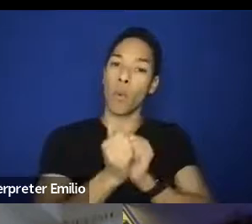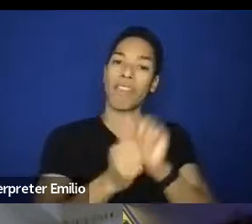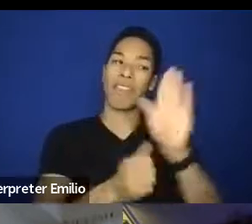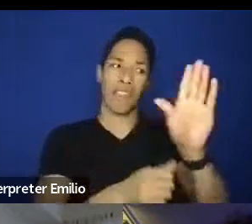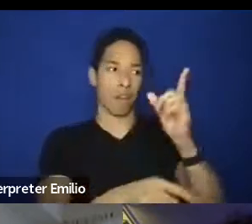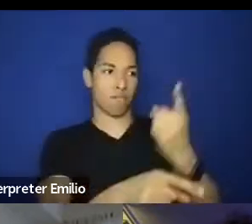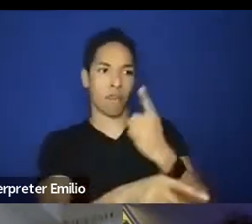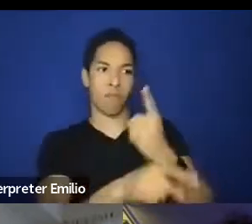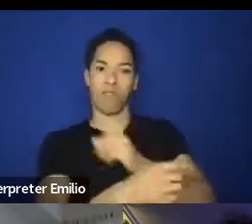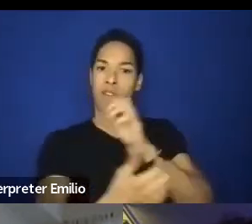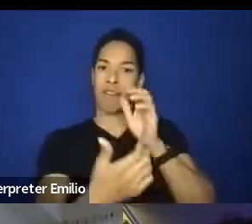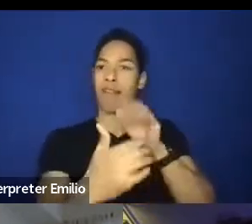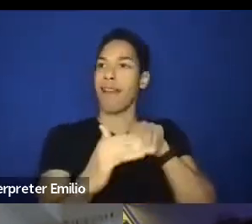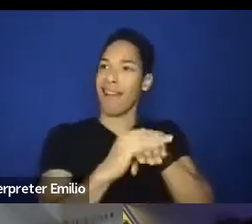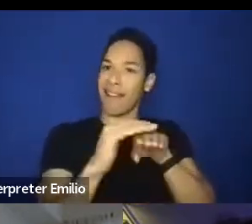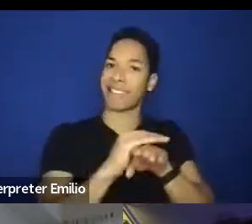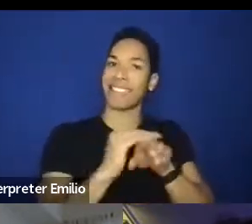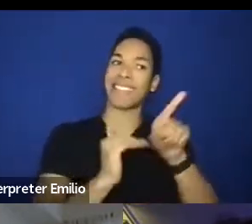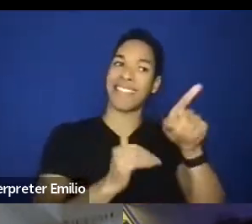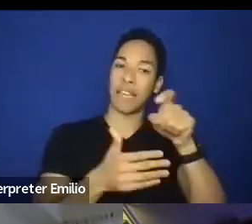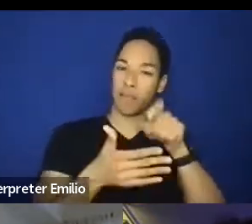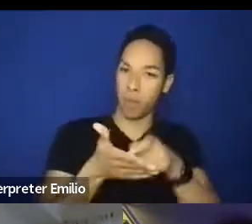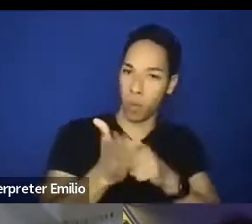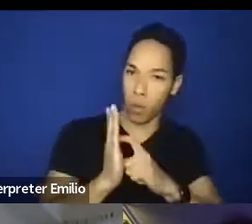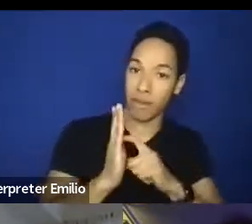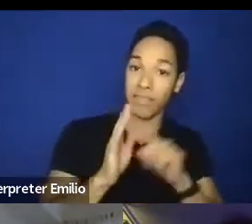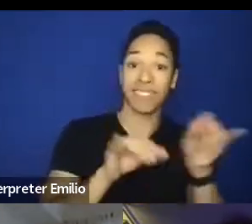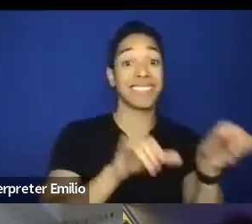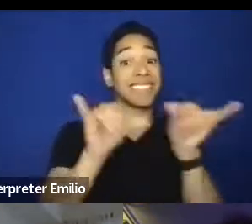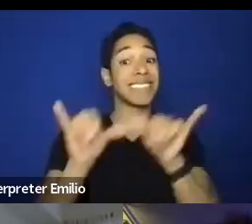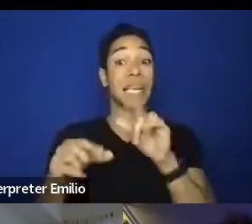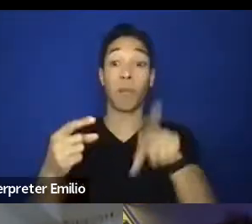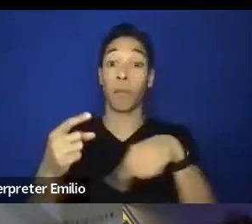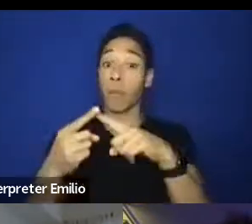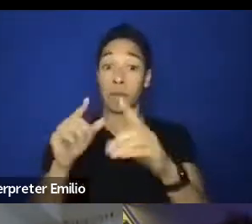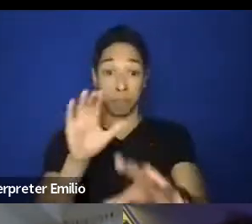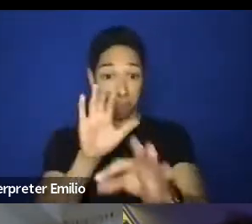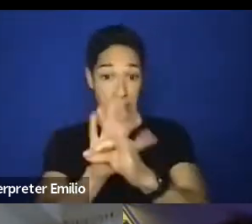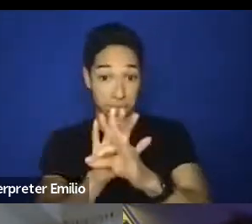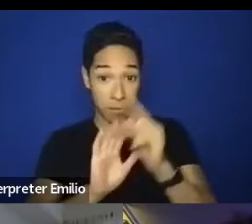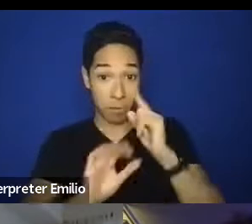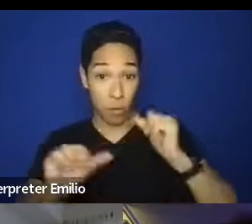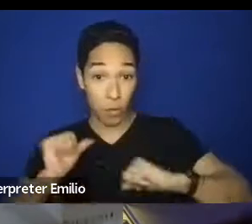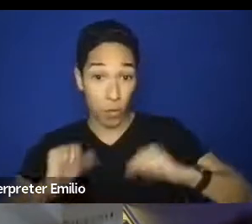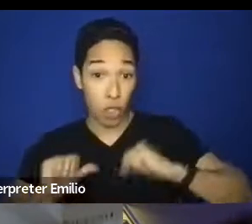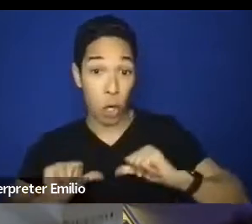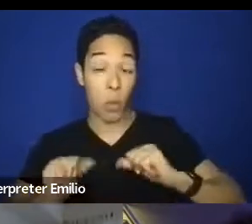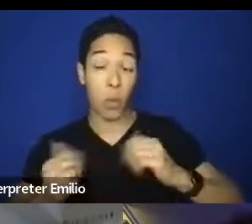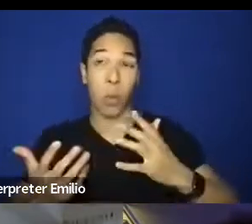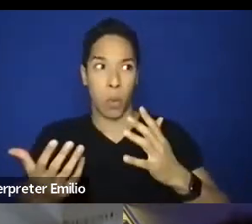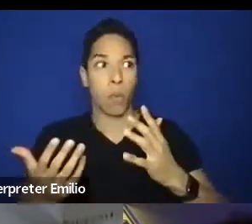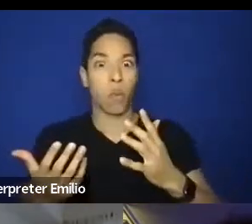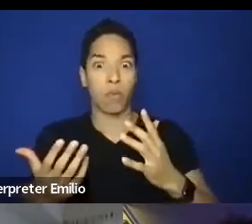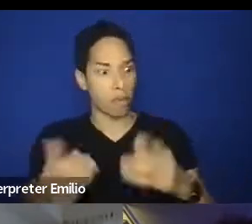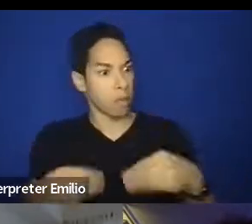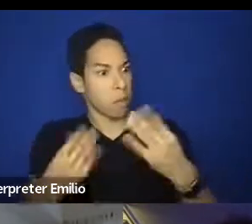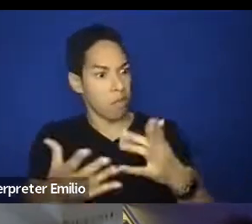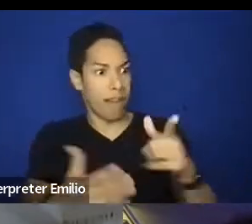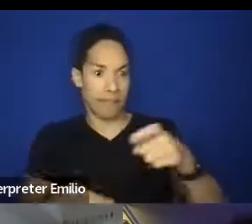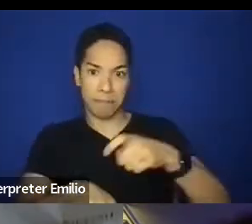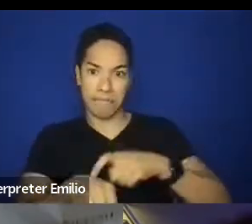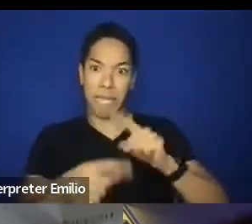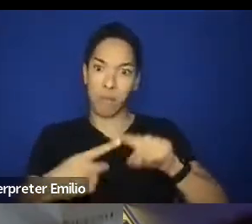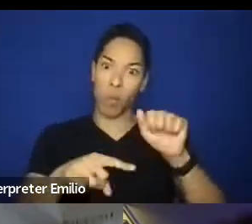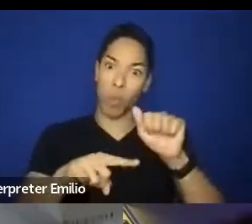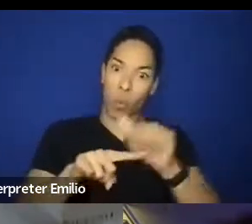in the same way as once they're cast in the production or the film, they're going to get time to work on it,